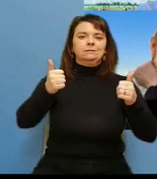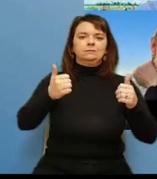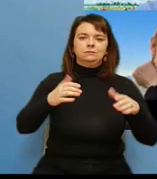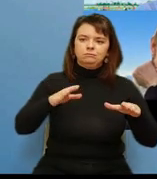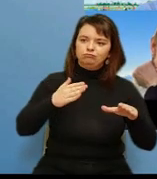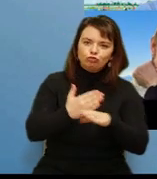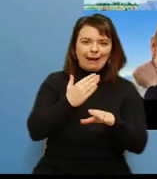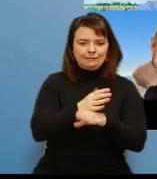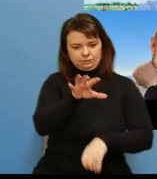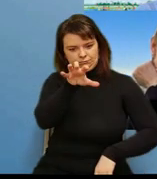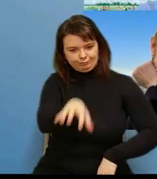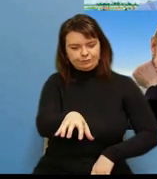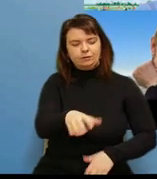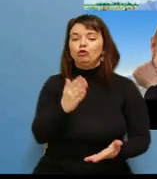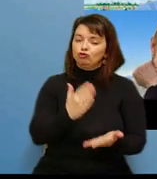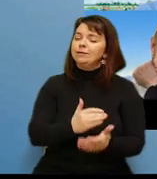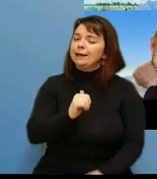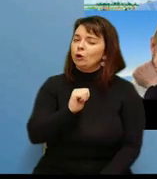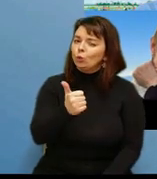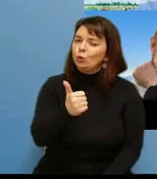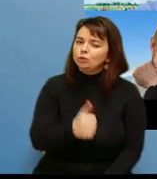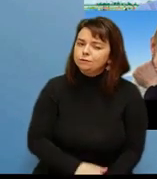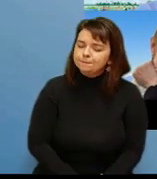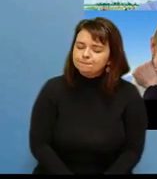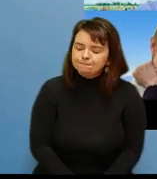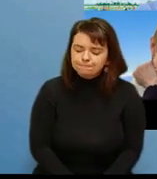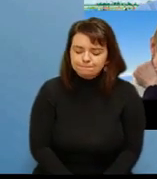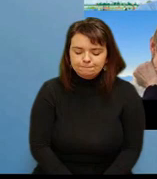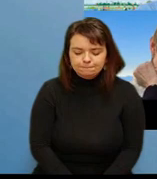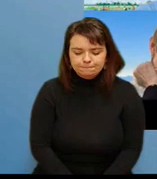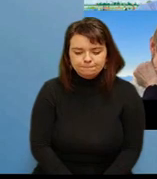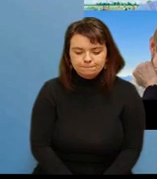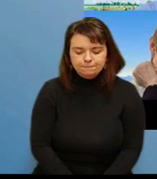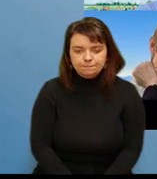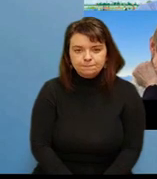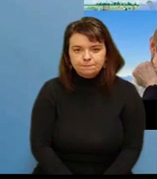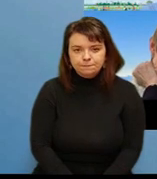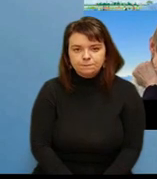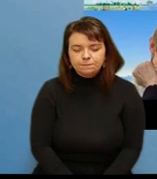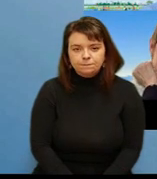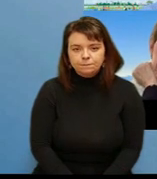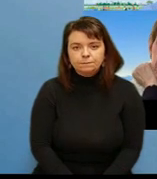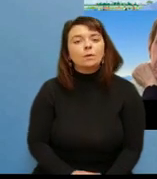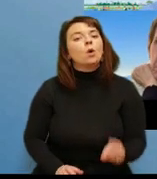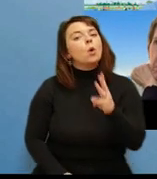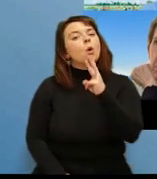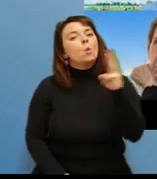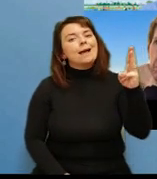will have outstanding and good practice only, which is really good to see.